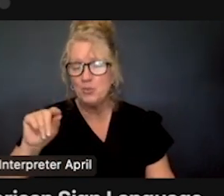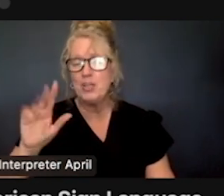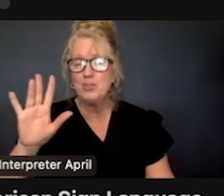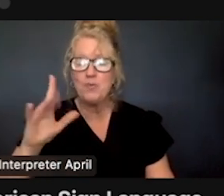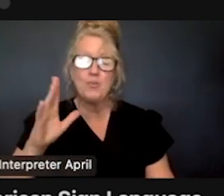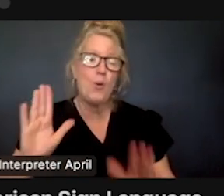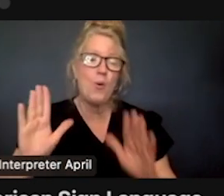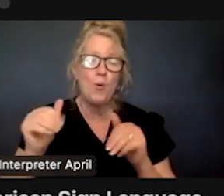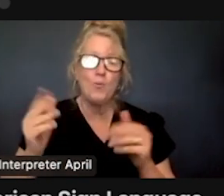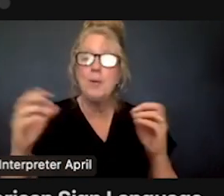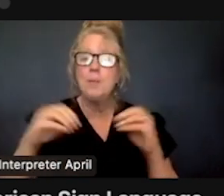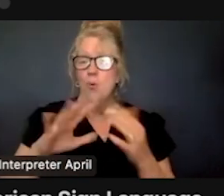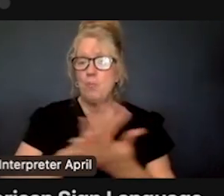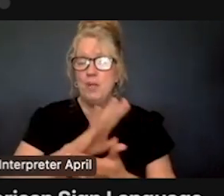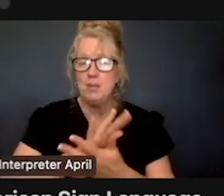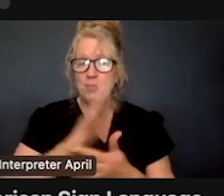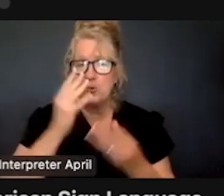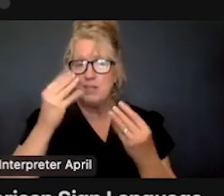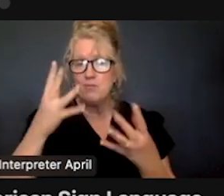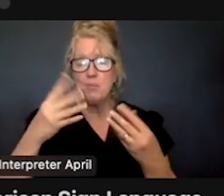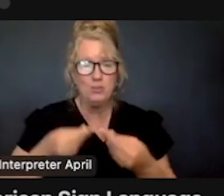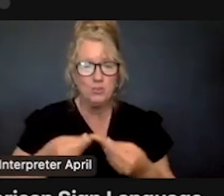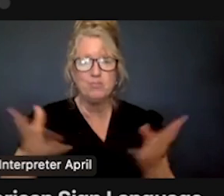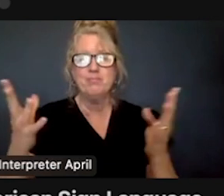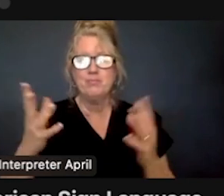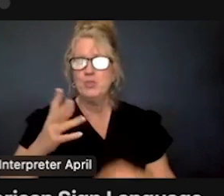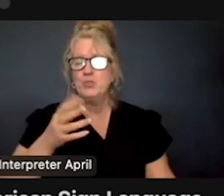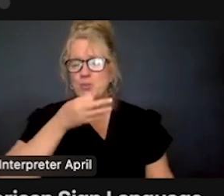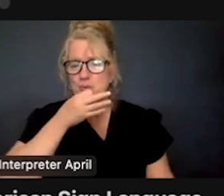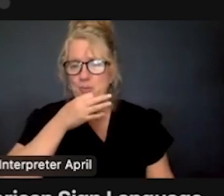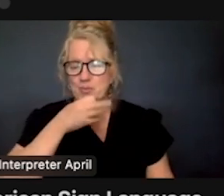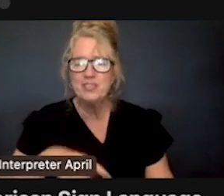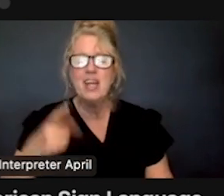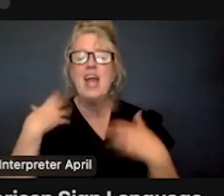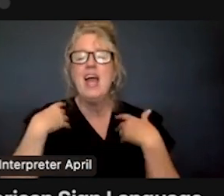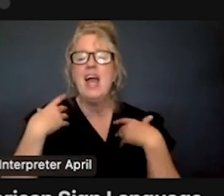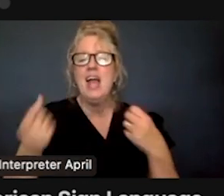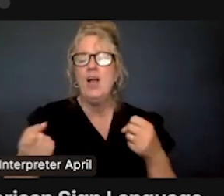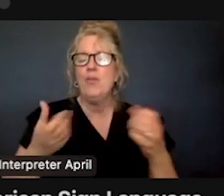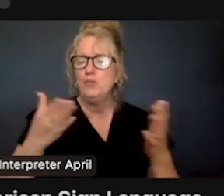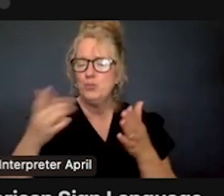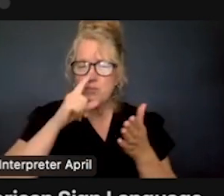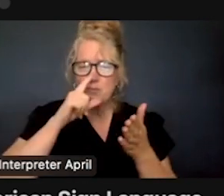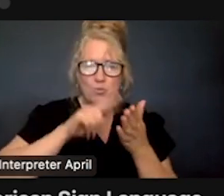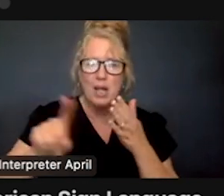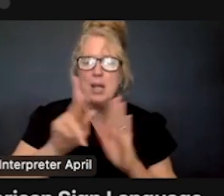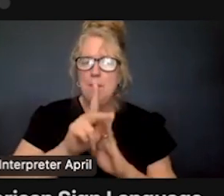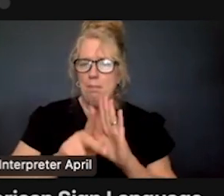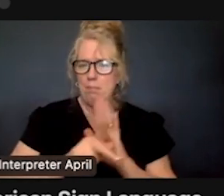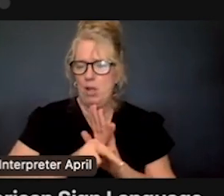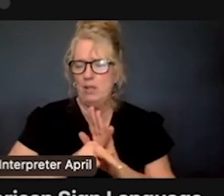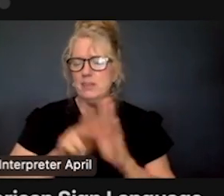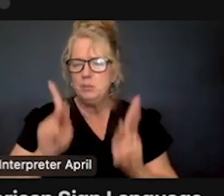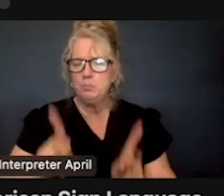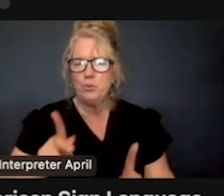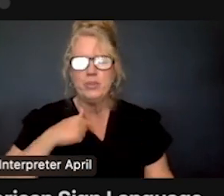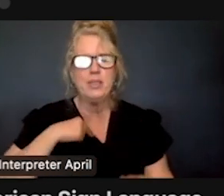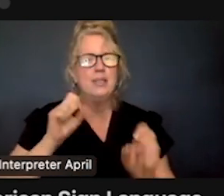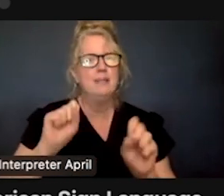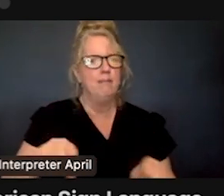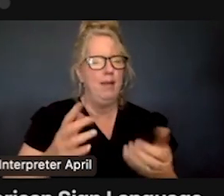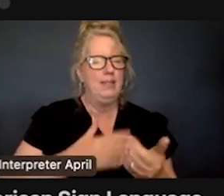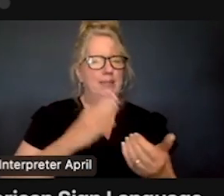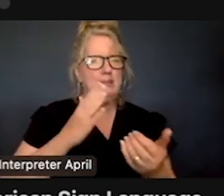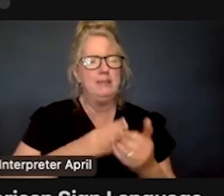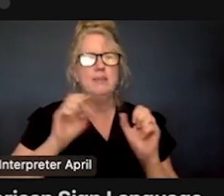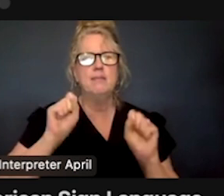some more to share with you all soon. As a health services researcher and policy person, it can be so easy to think